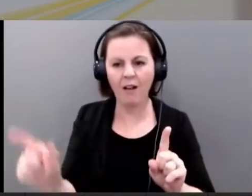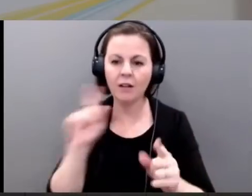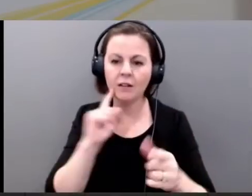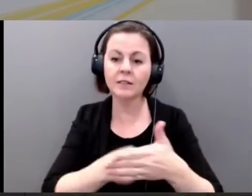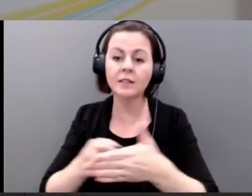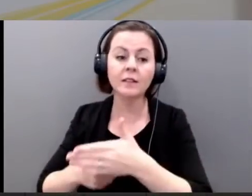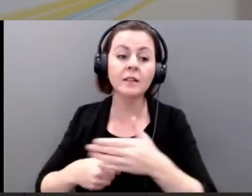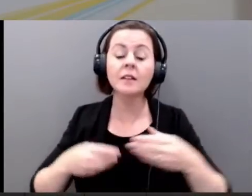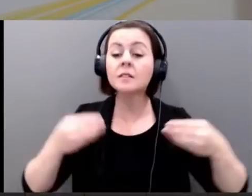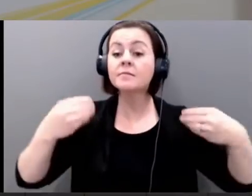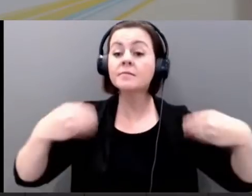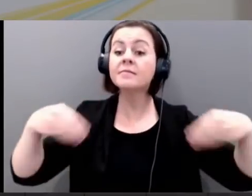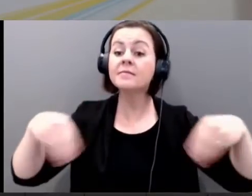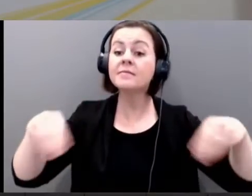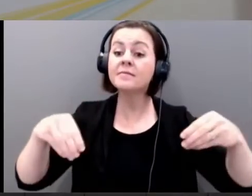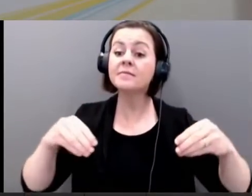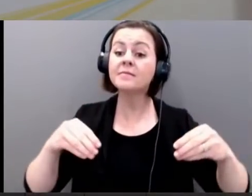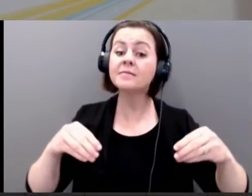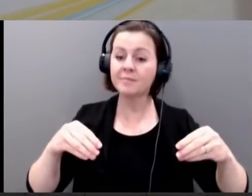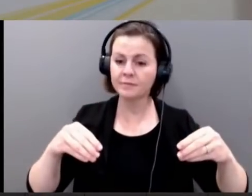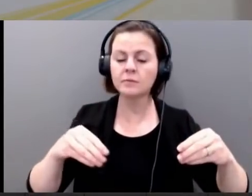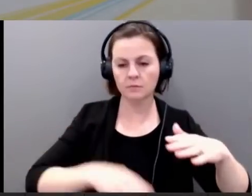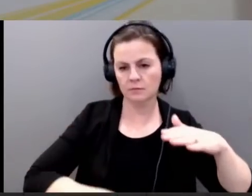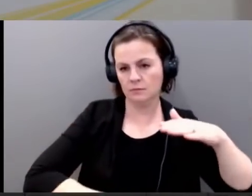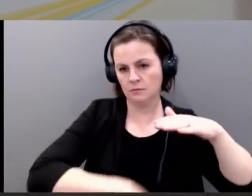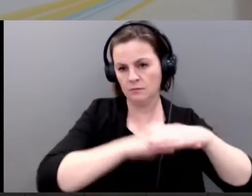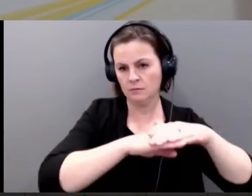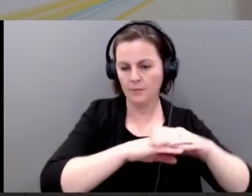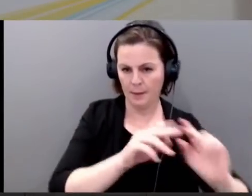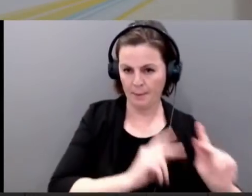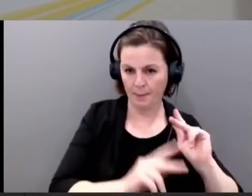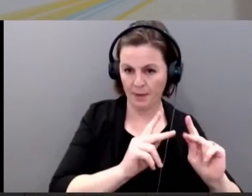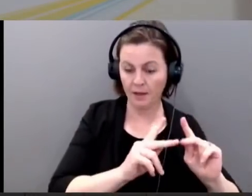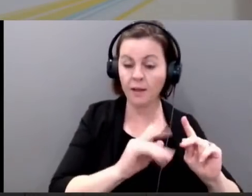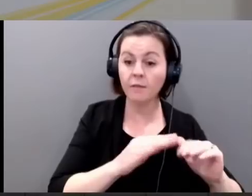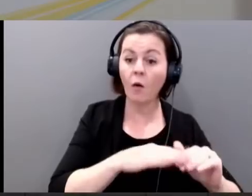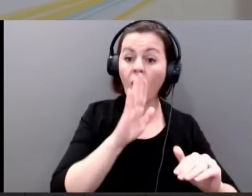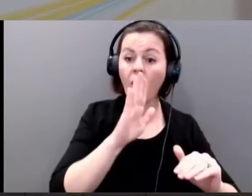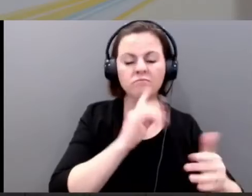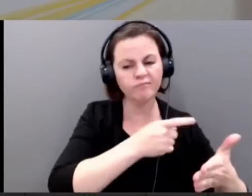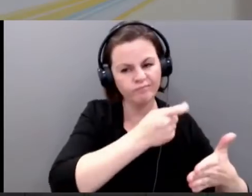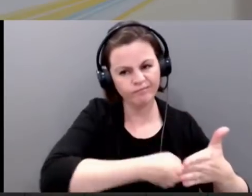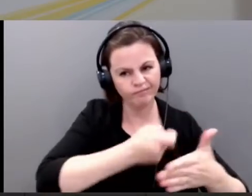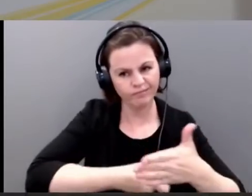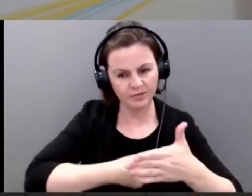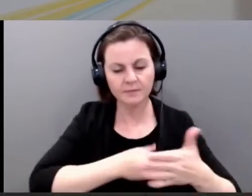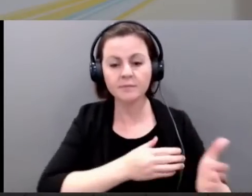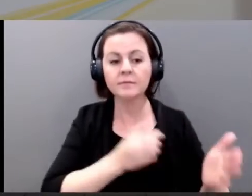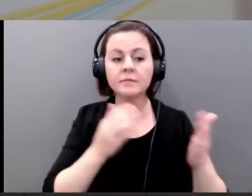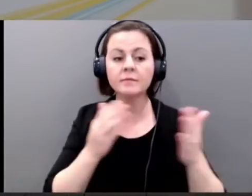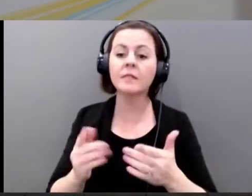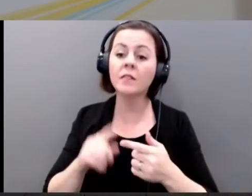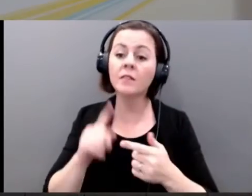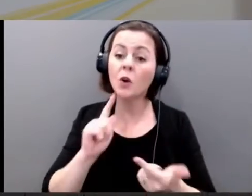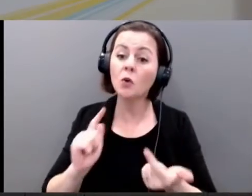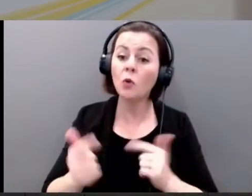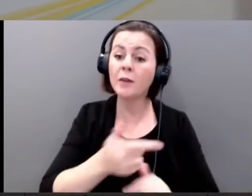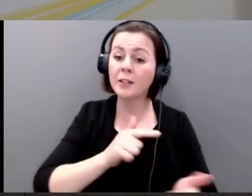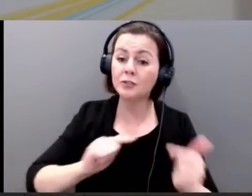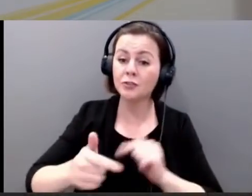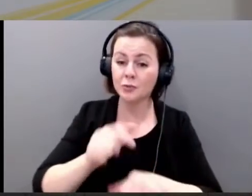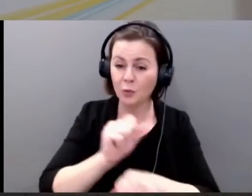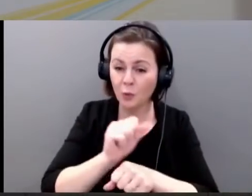retail outlets will be enforced as much as possible. The grace period for rotational workers and truck drivers